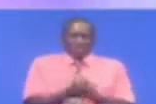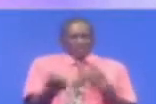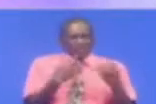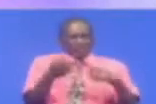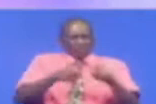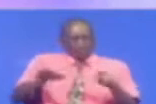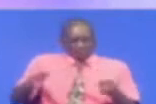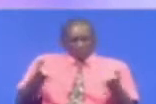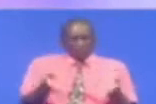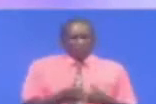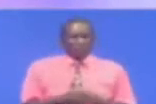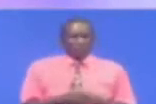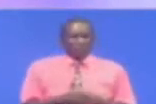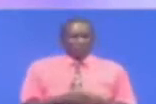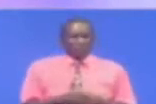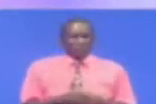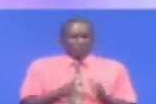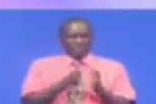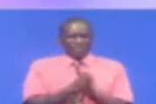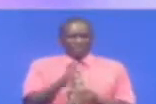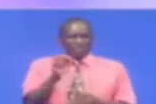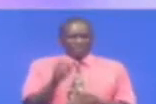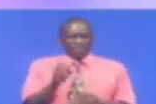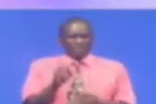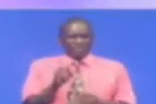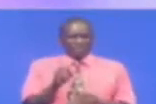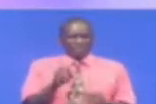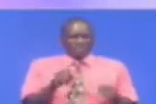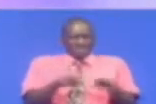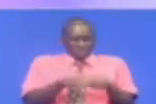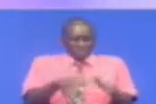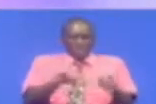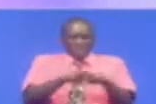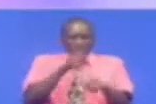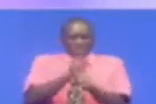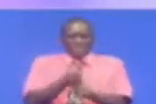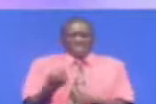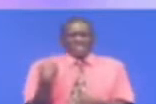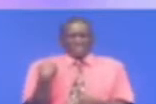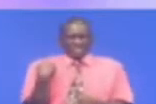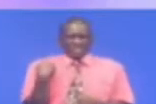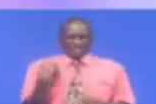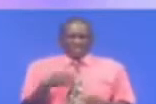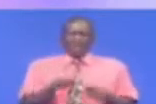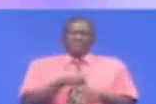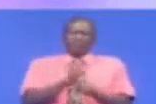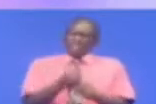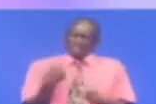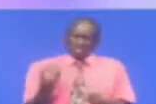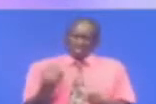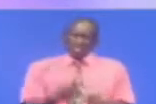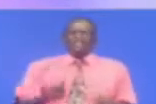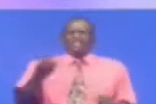morning. And in a similar fashion as we did yesterday, the